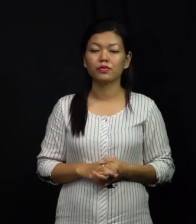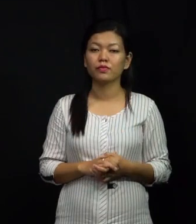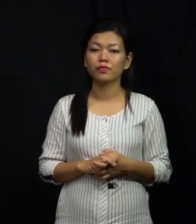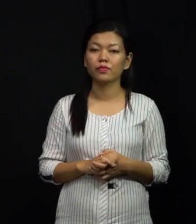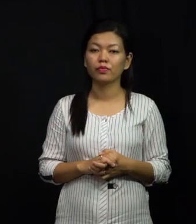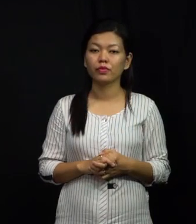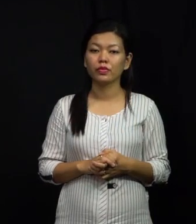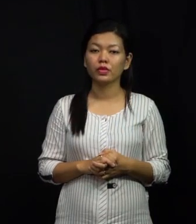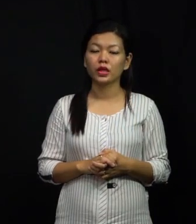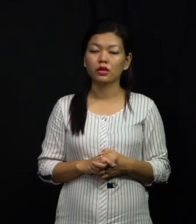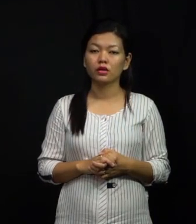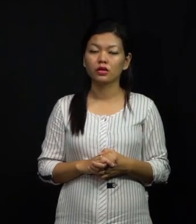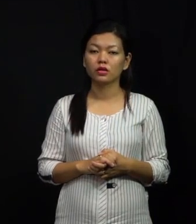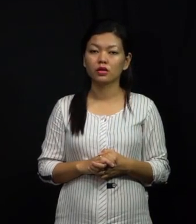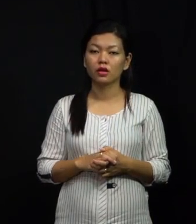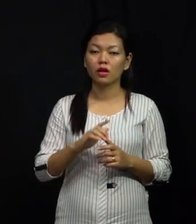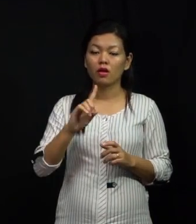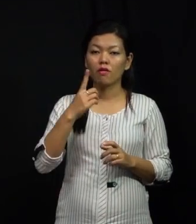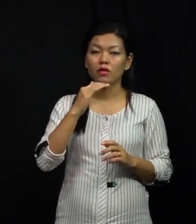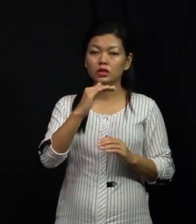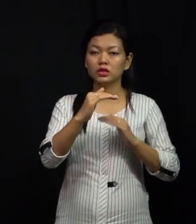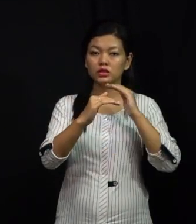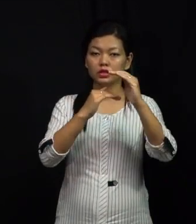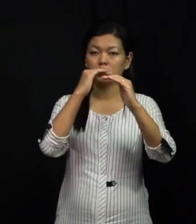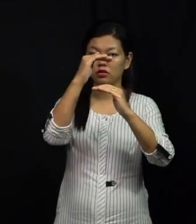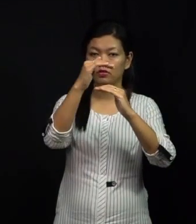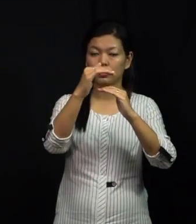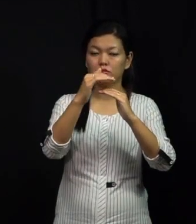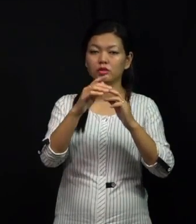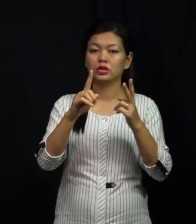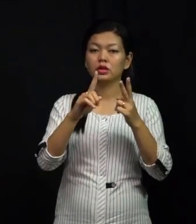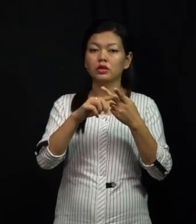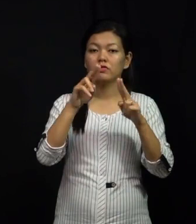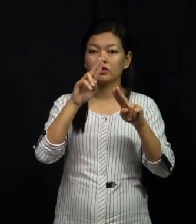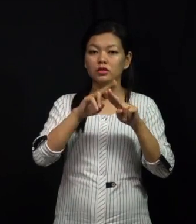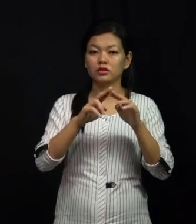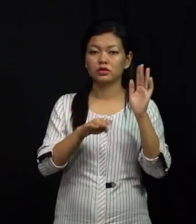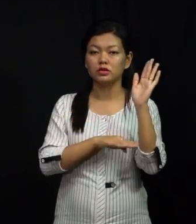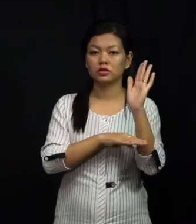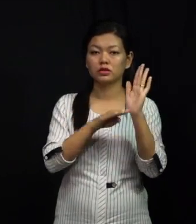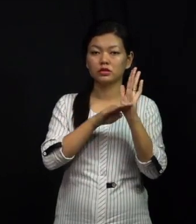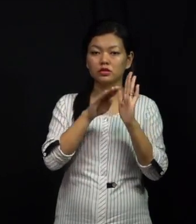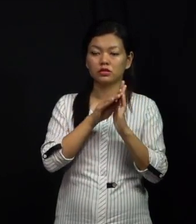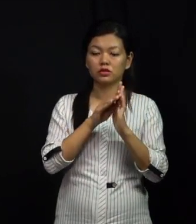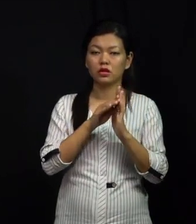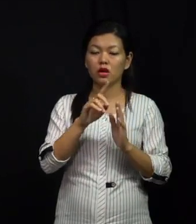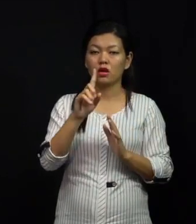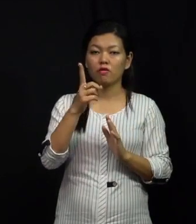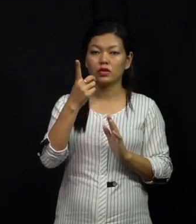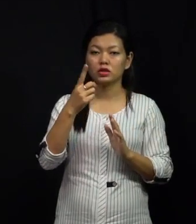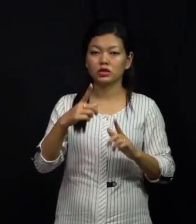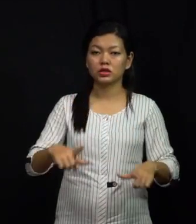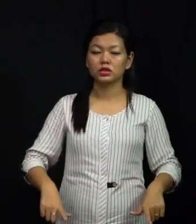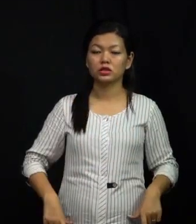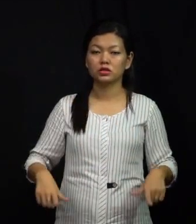so see, the first development we are trying to look here in the infancy stage is physical development.